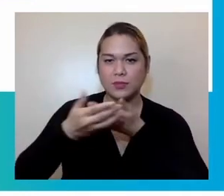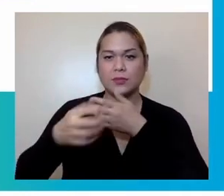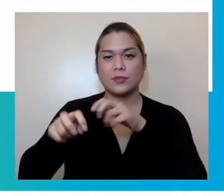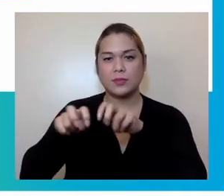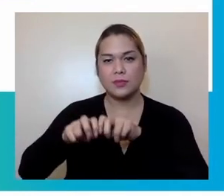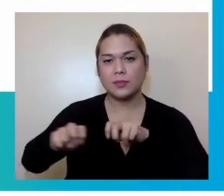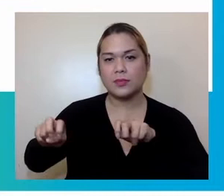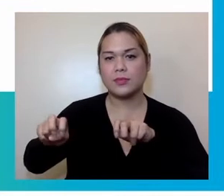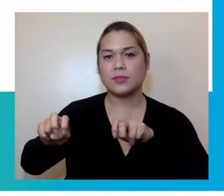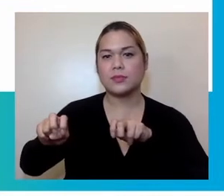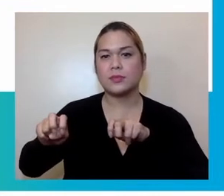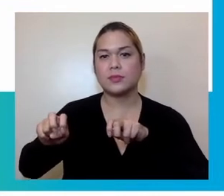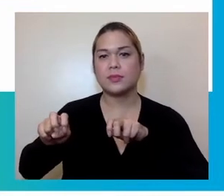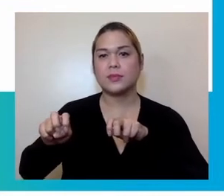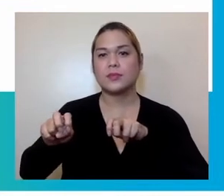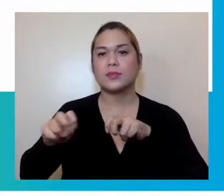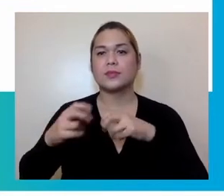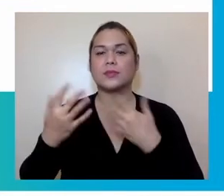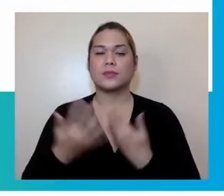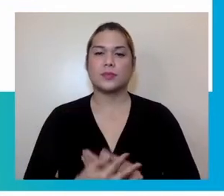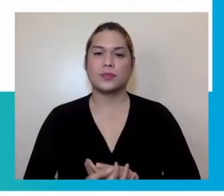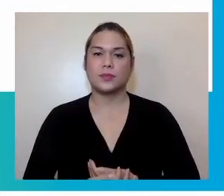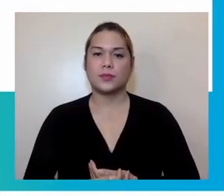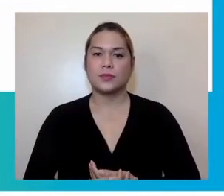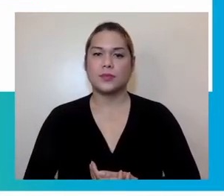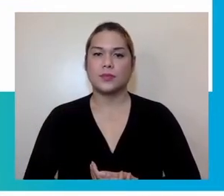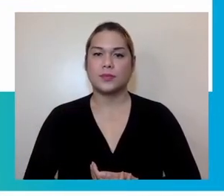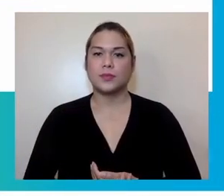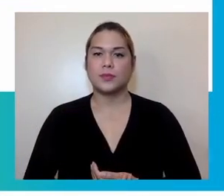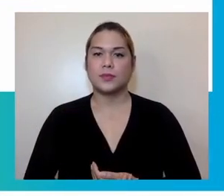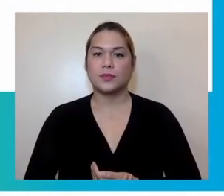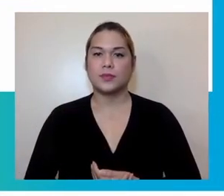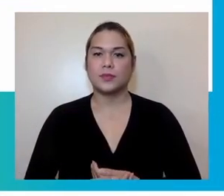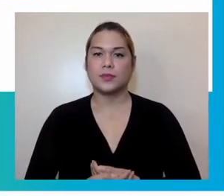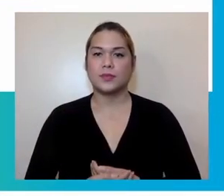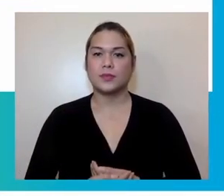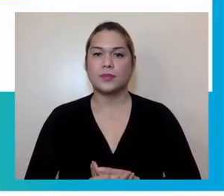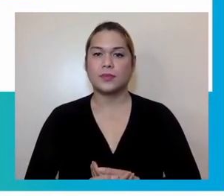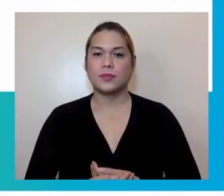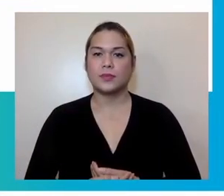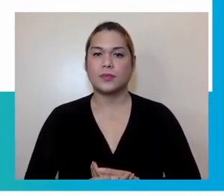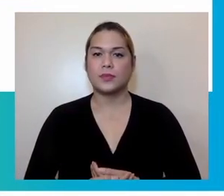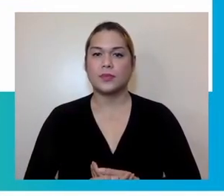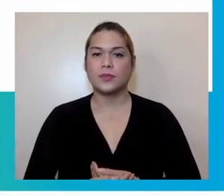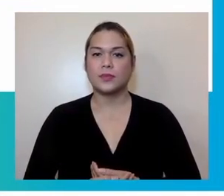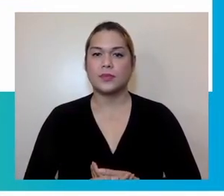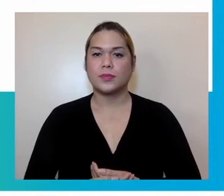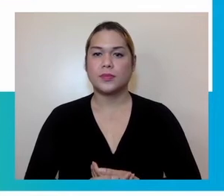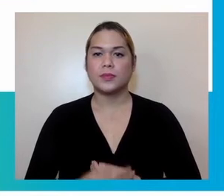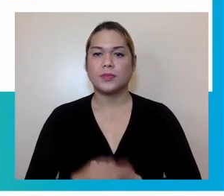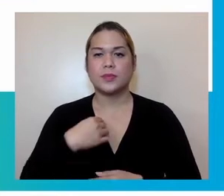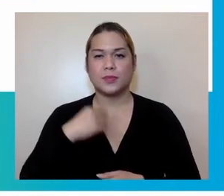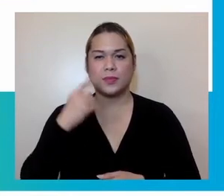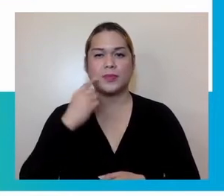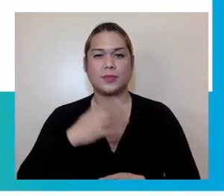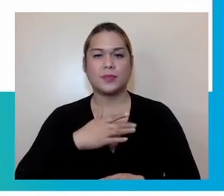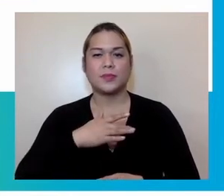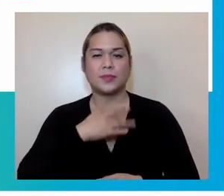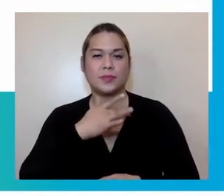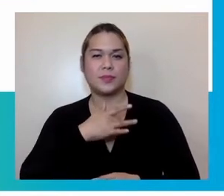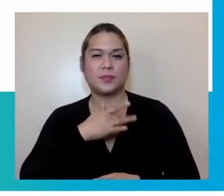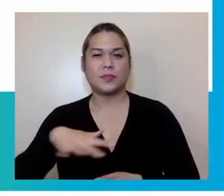I suspect that my constituency, the countries I represent, Austria, Germany, Luxembourg, Turkey, and the United